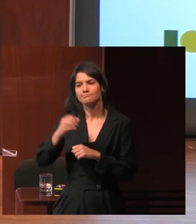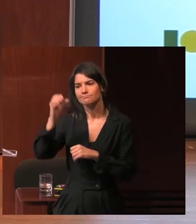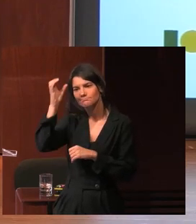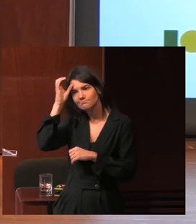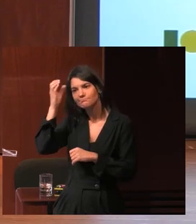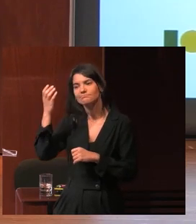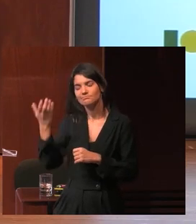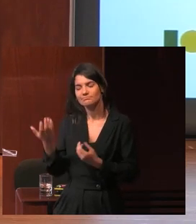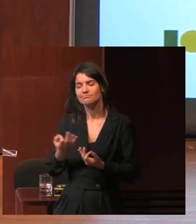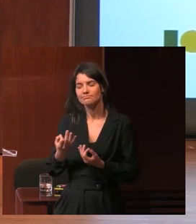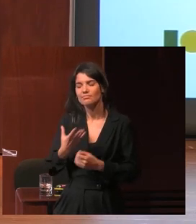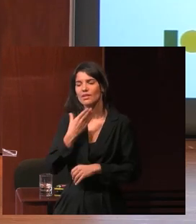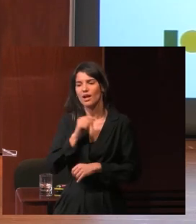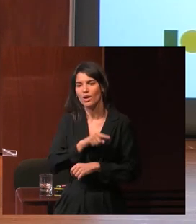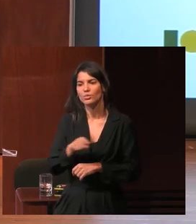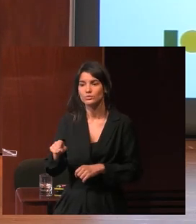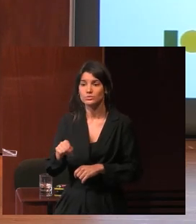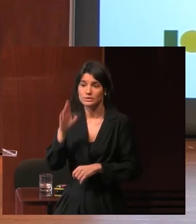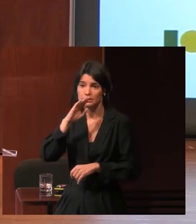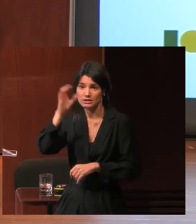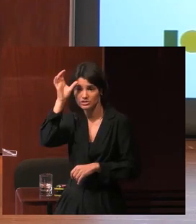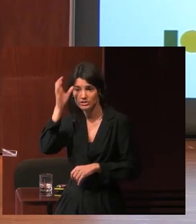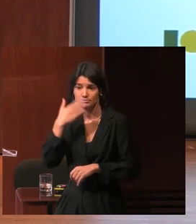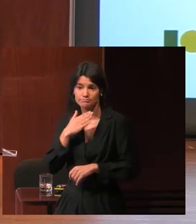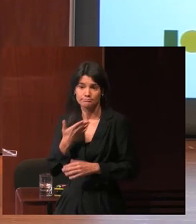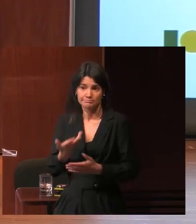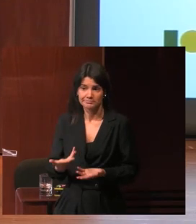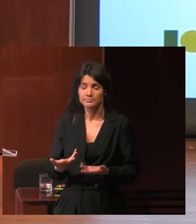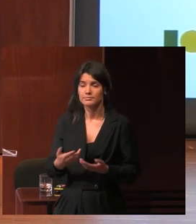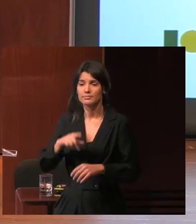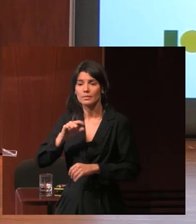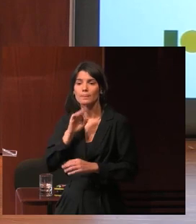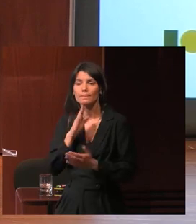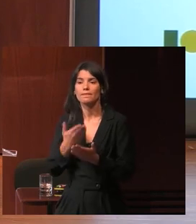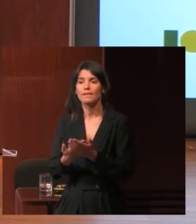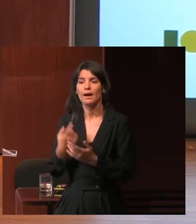enough. And that creates also critical thinking.